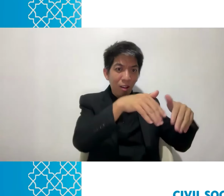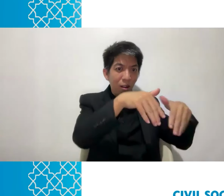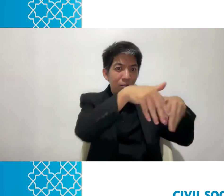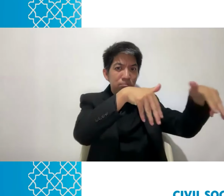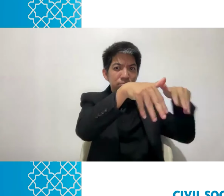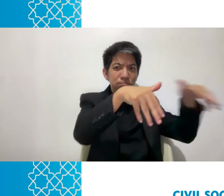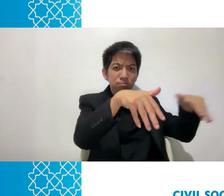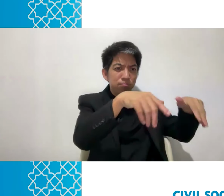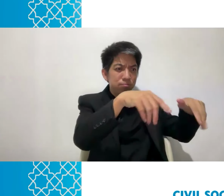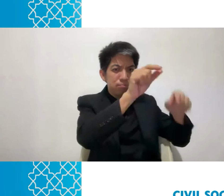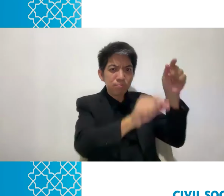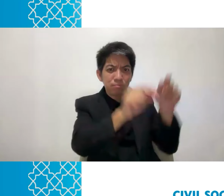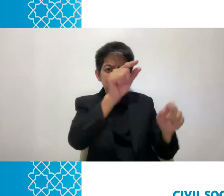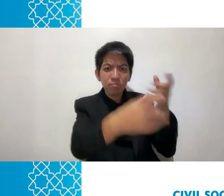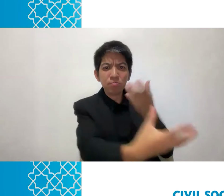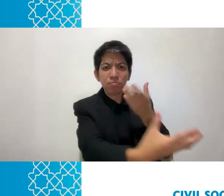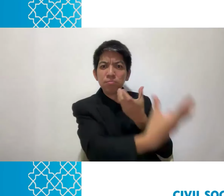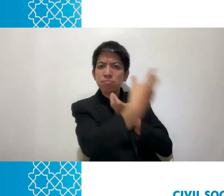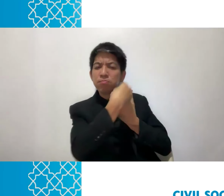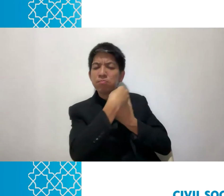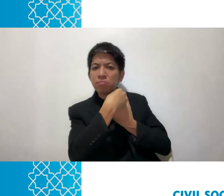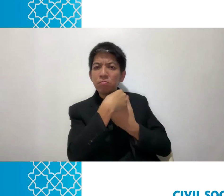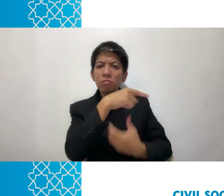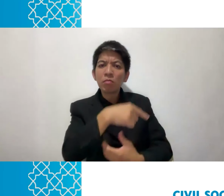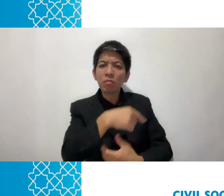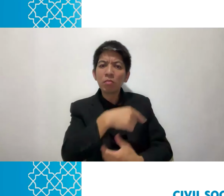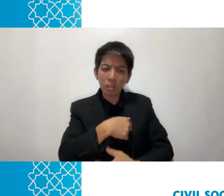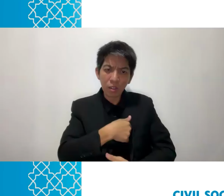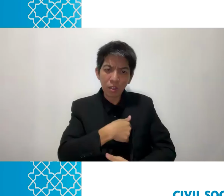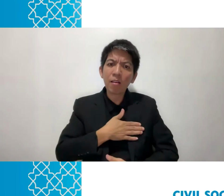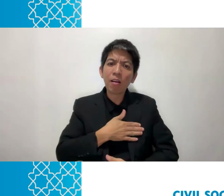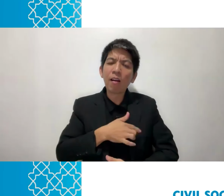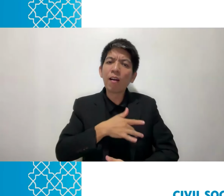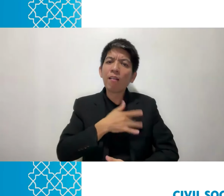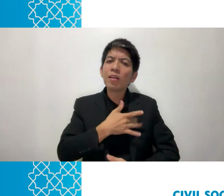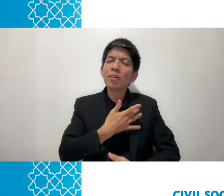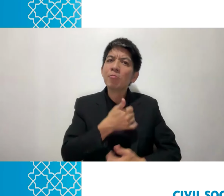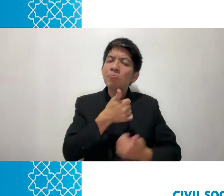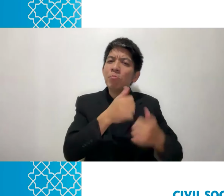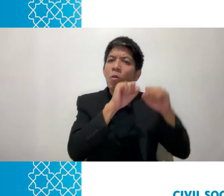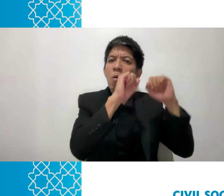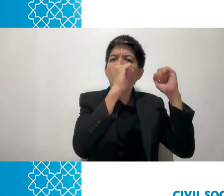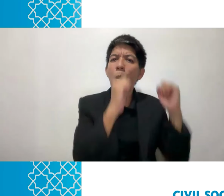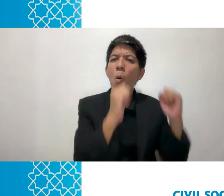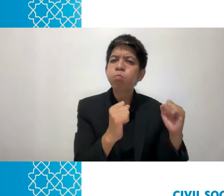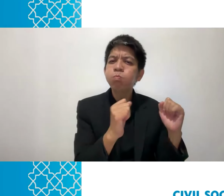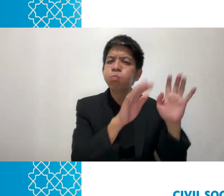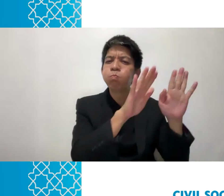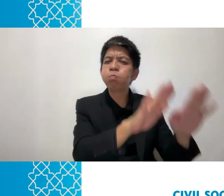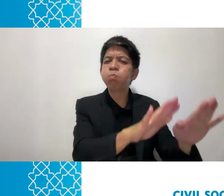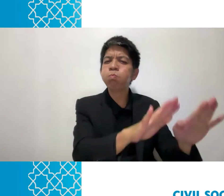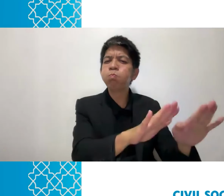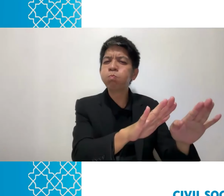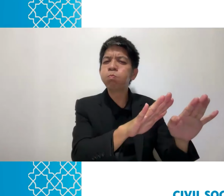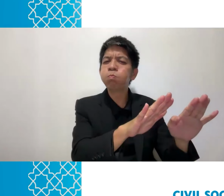what happened in this walk. So for the first walk, with the 15 participants in